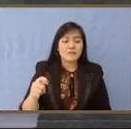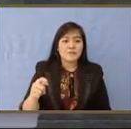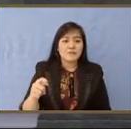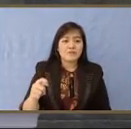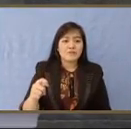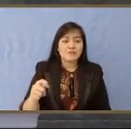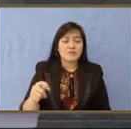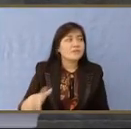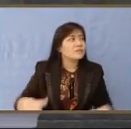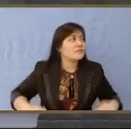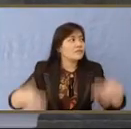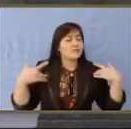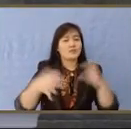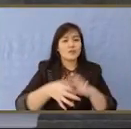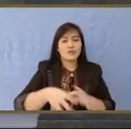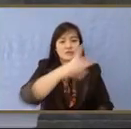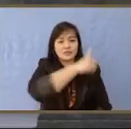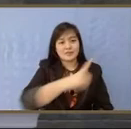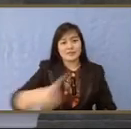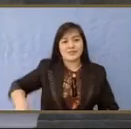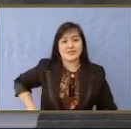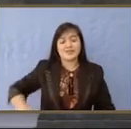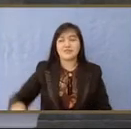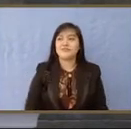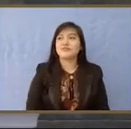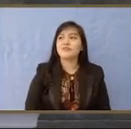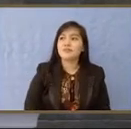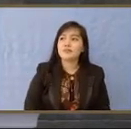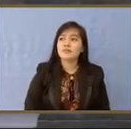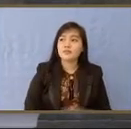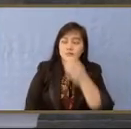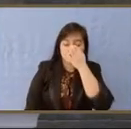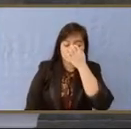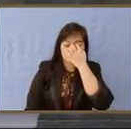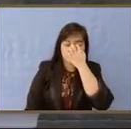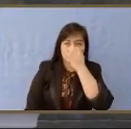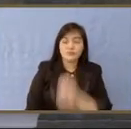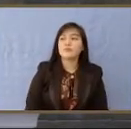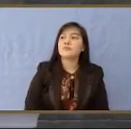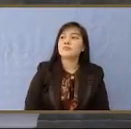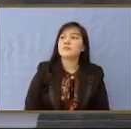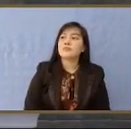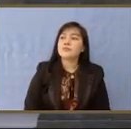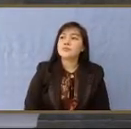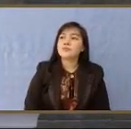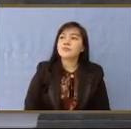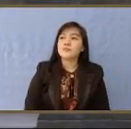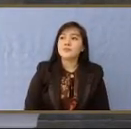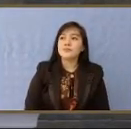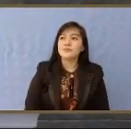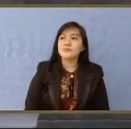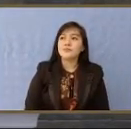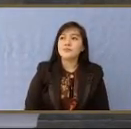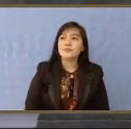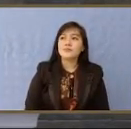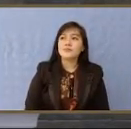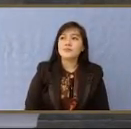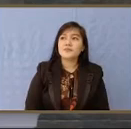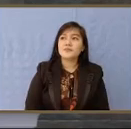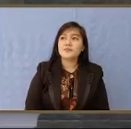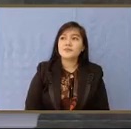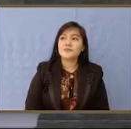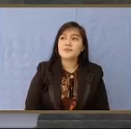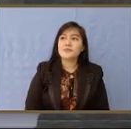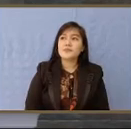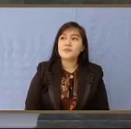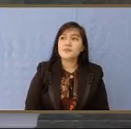of Ruth. Also, ang kagandahan po sa features po ng libro po na ito, makikita po natin dito sa